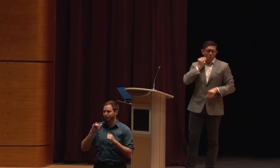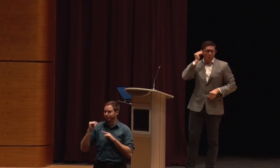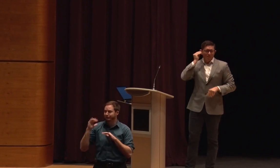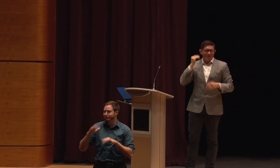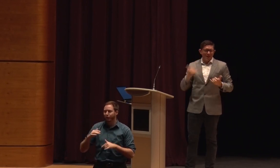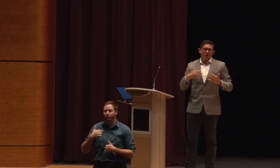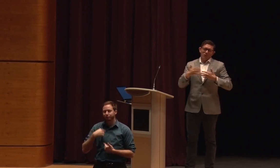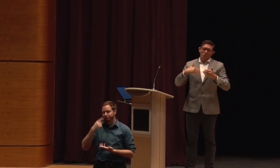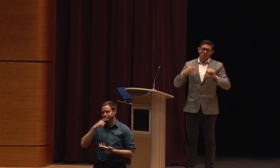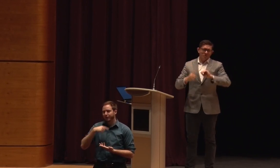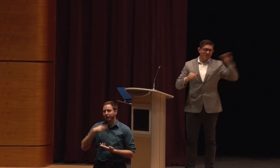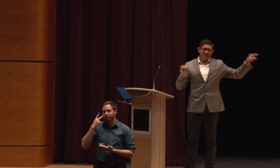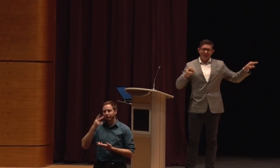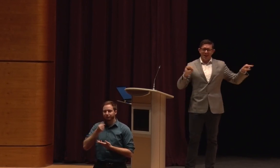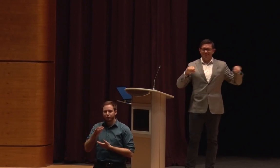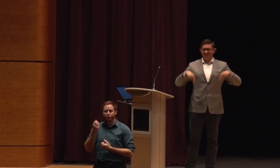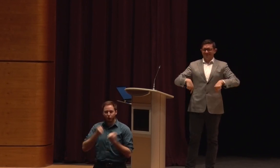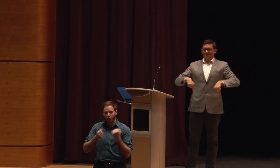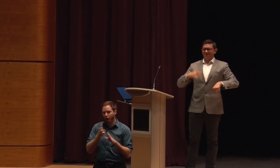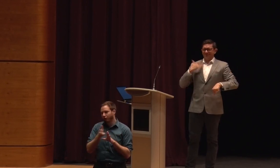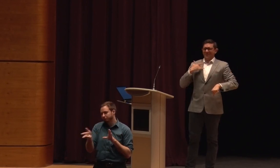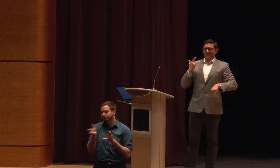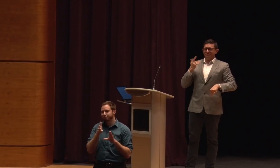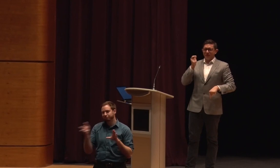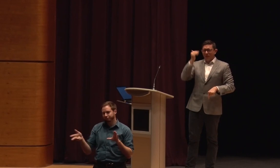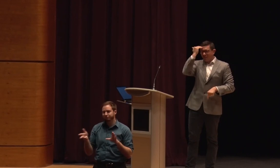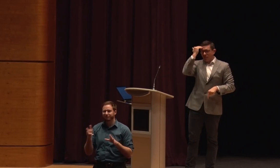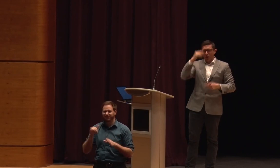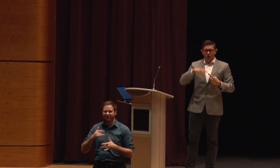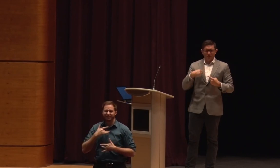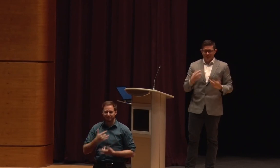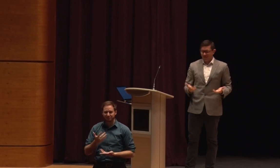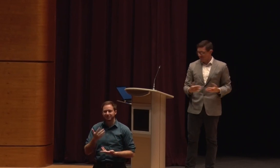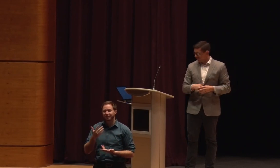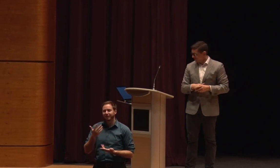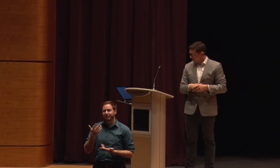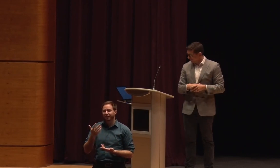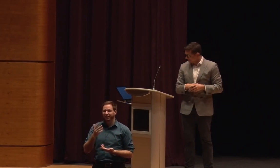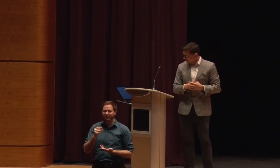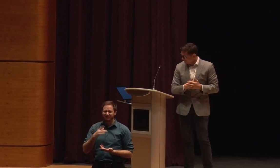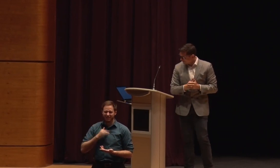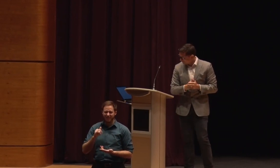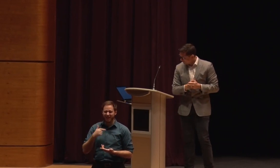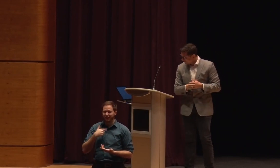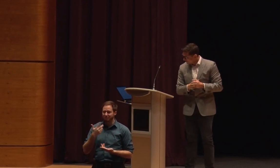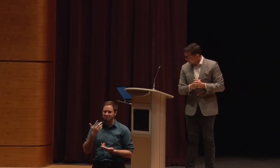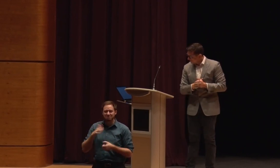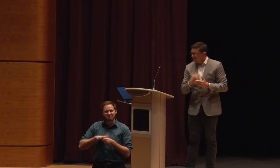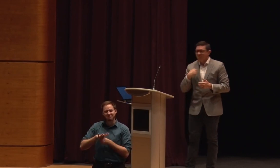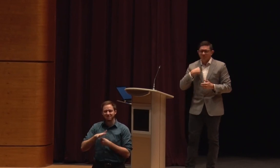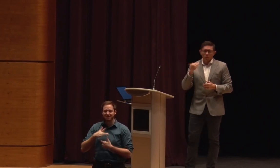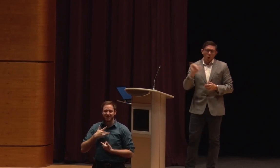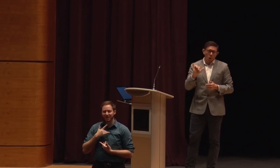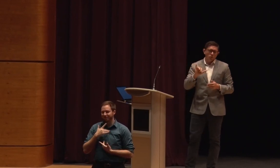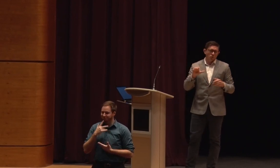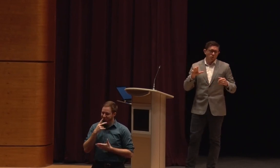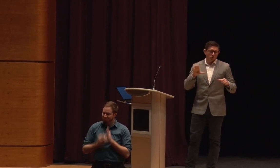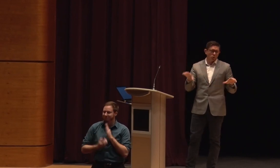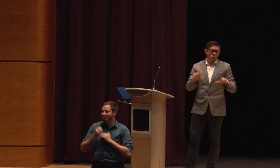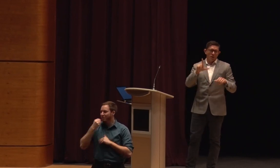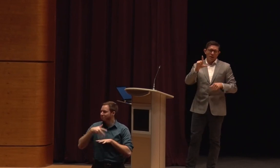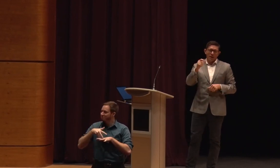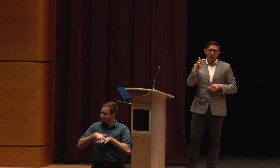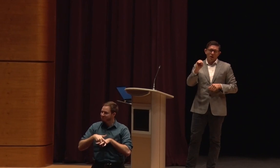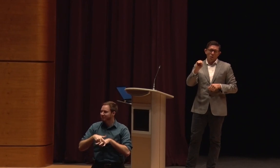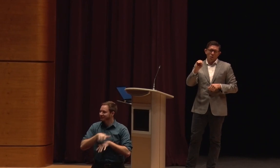conditions. I saw, you know, cars that had slid off the road and kind of felt like I was at home. You know, kind of from Seattle, it's a